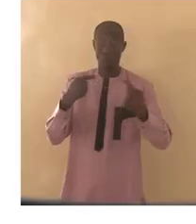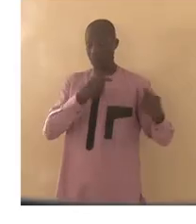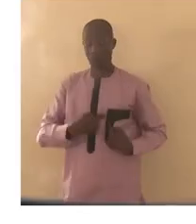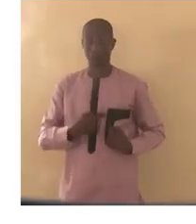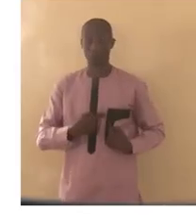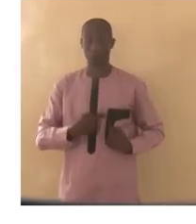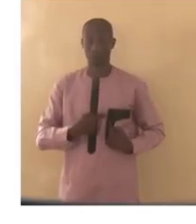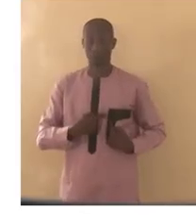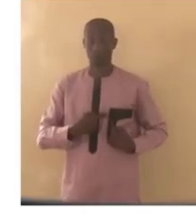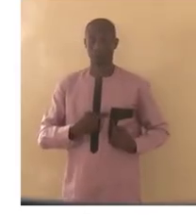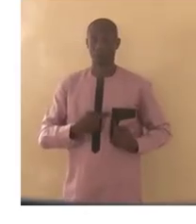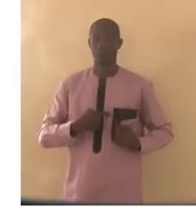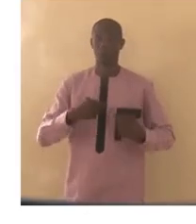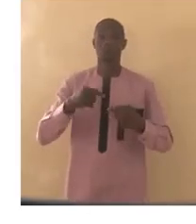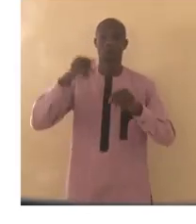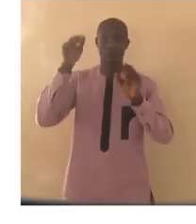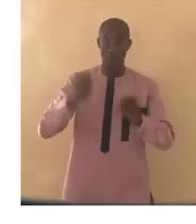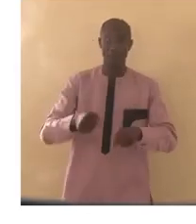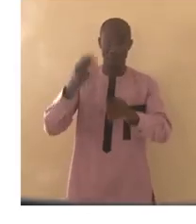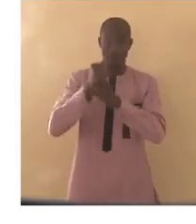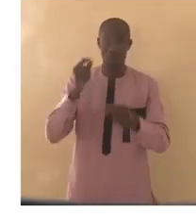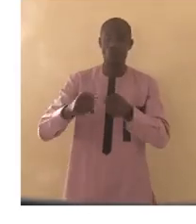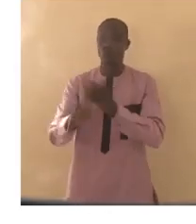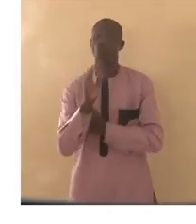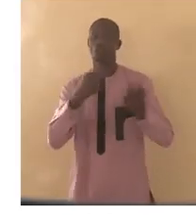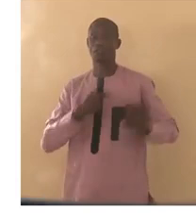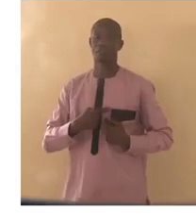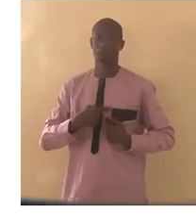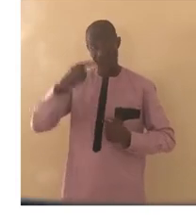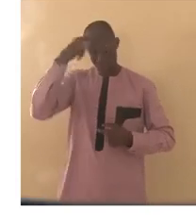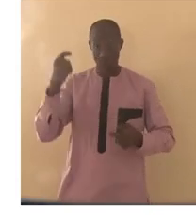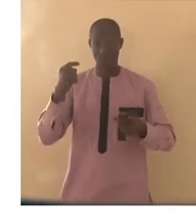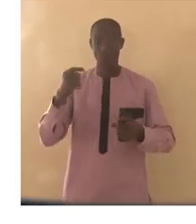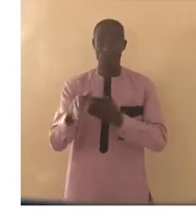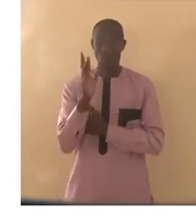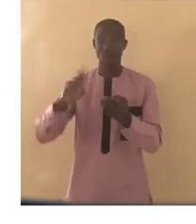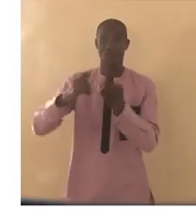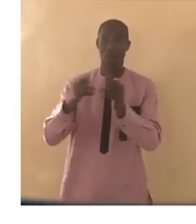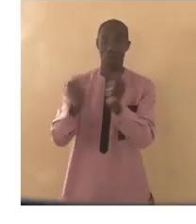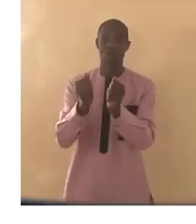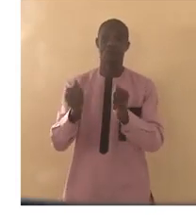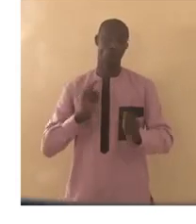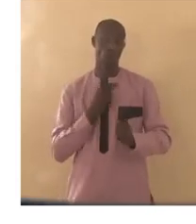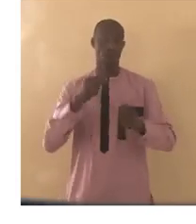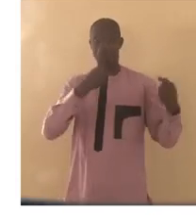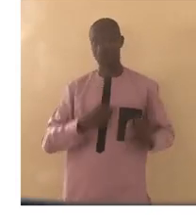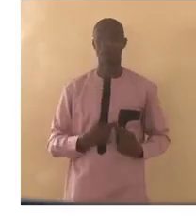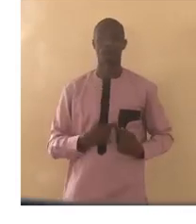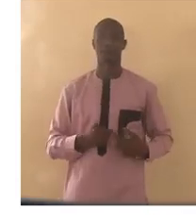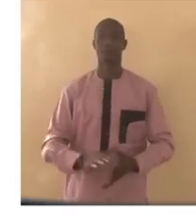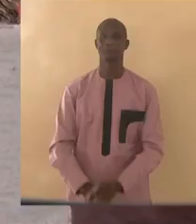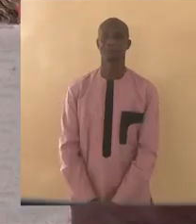heart can get into God's heart, because God only relates with us a heart.